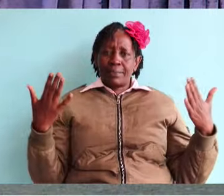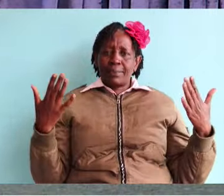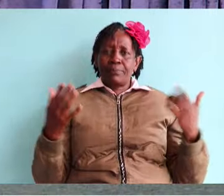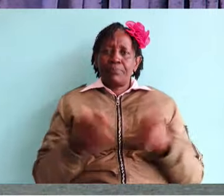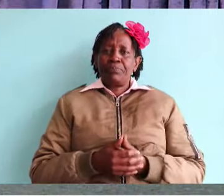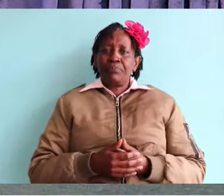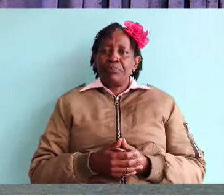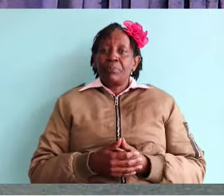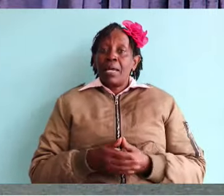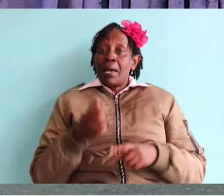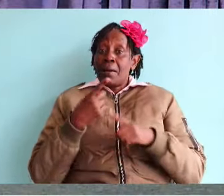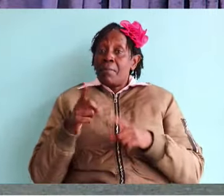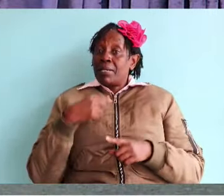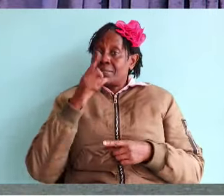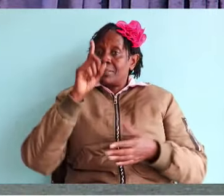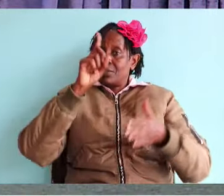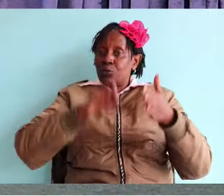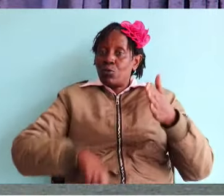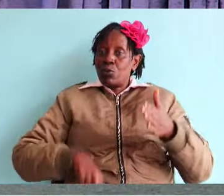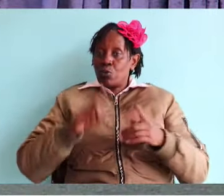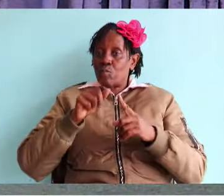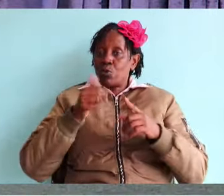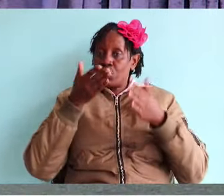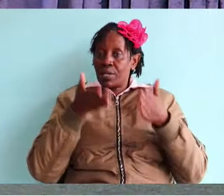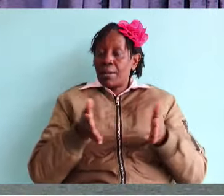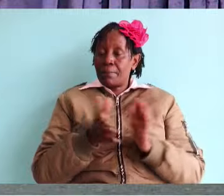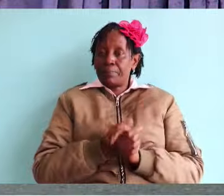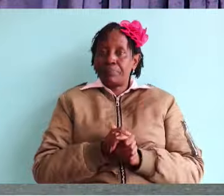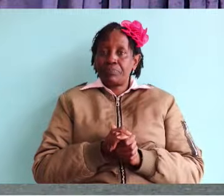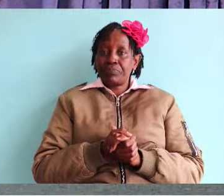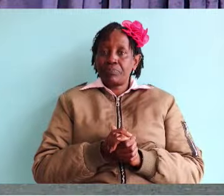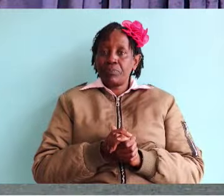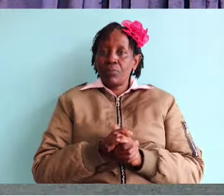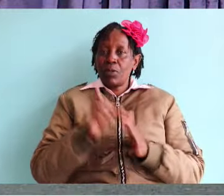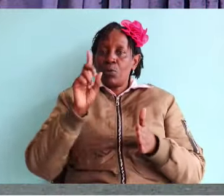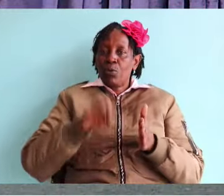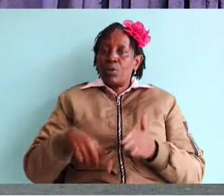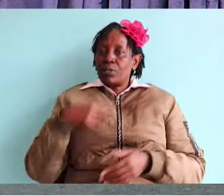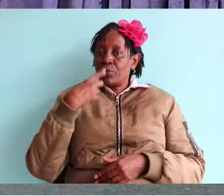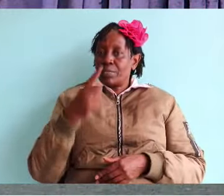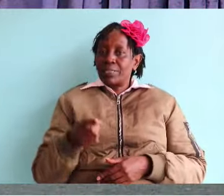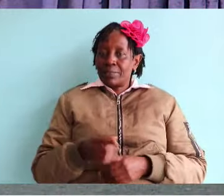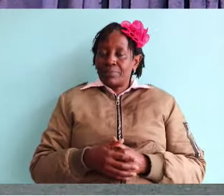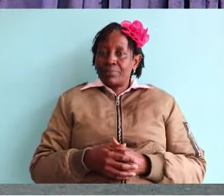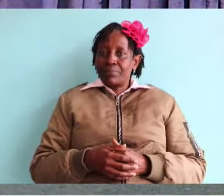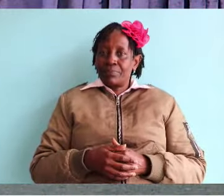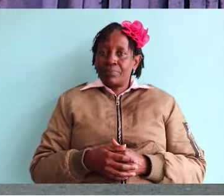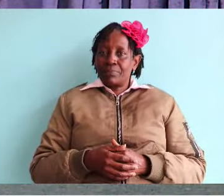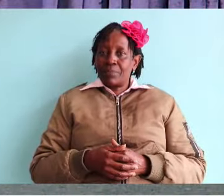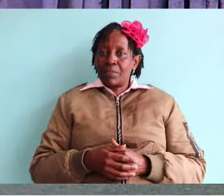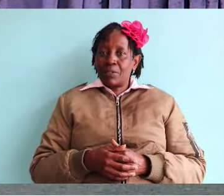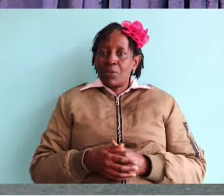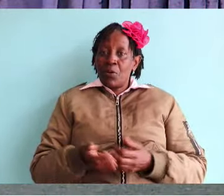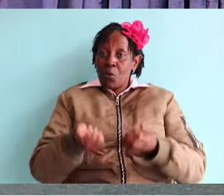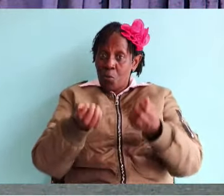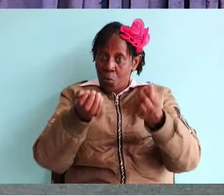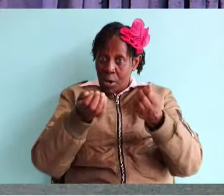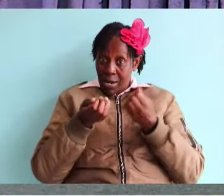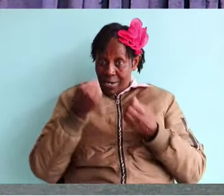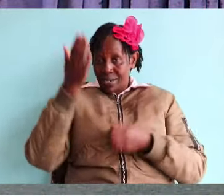But what do we say from this? What we say is, we need